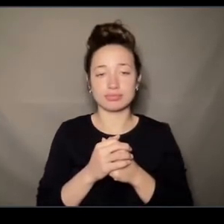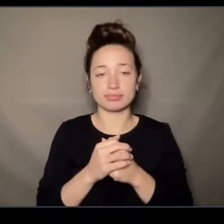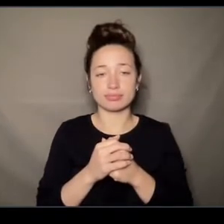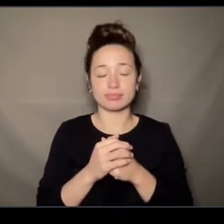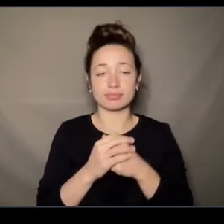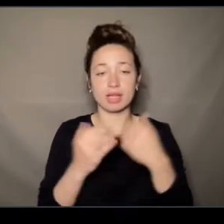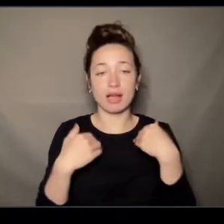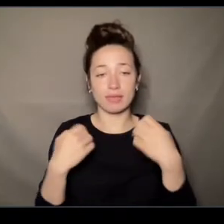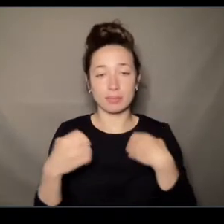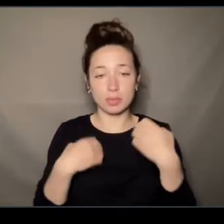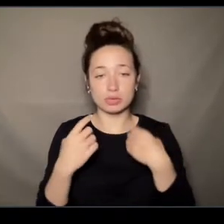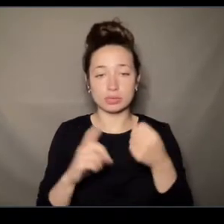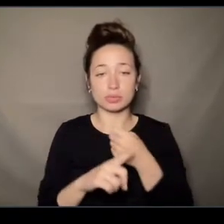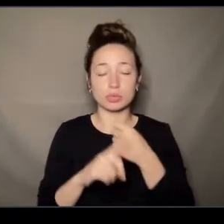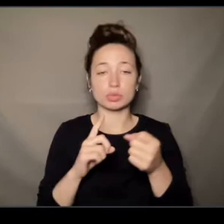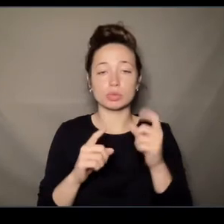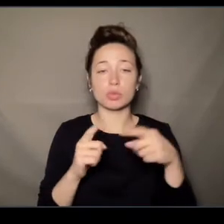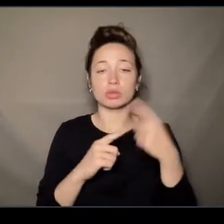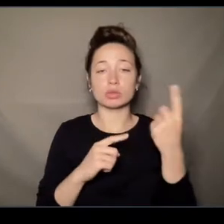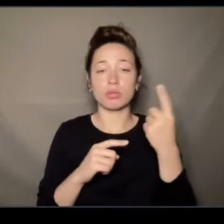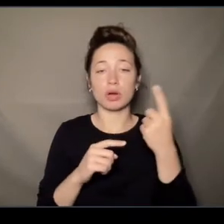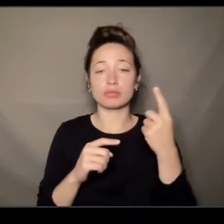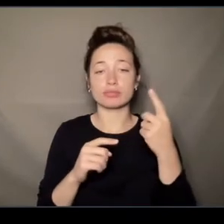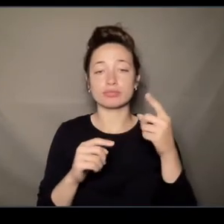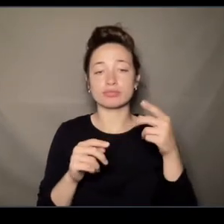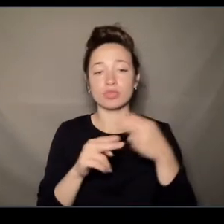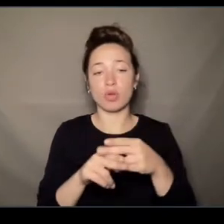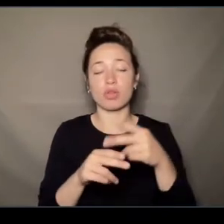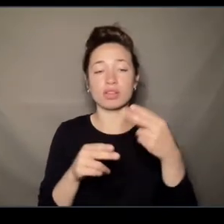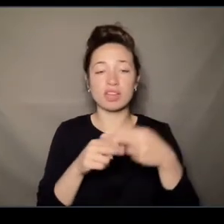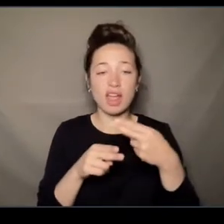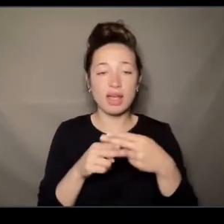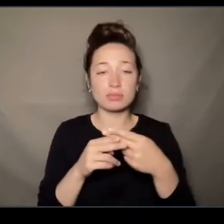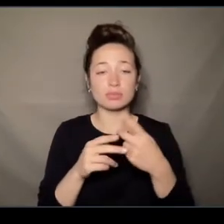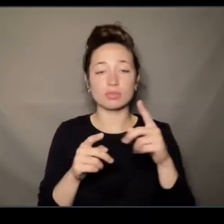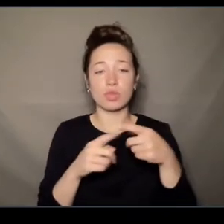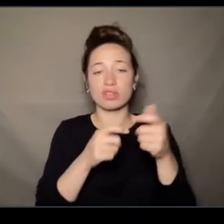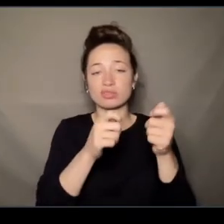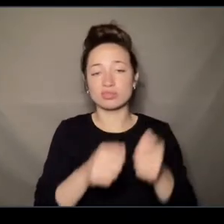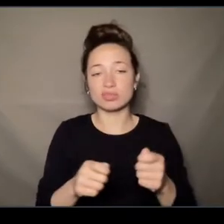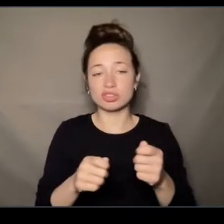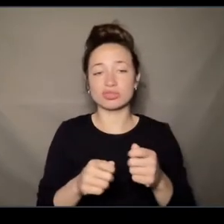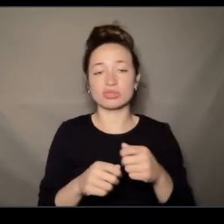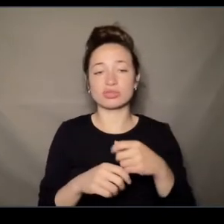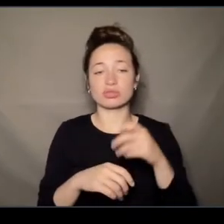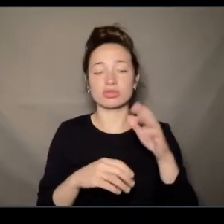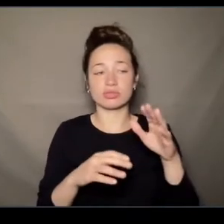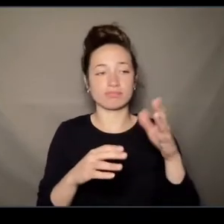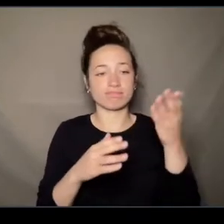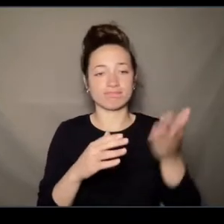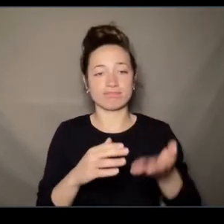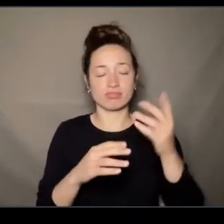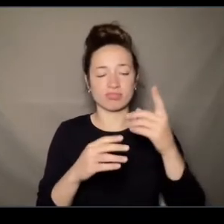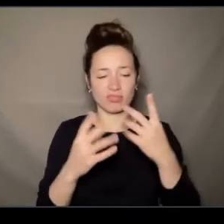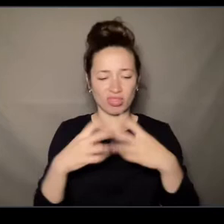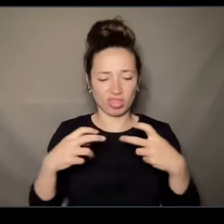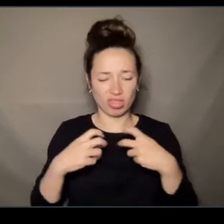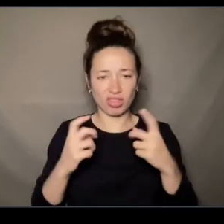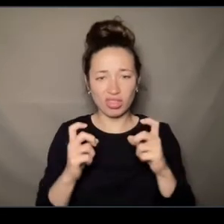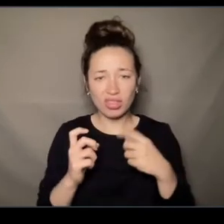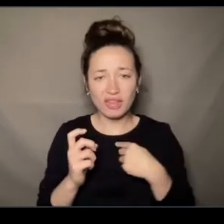relationship. There's emotional abuse where somebody's called names, where they're diminished, where their very being